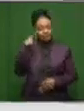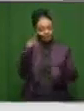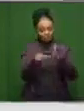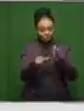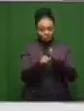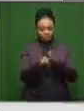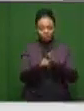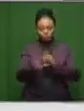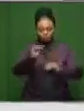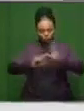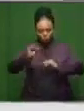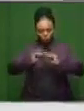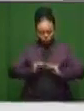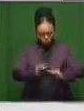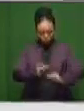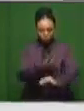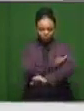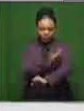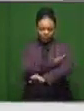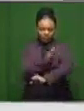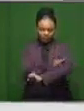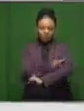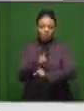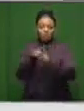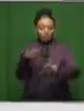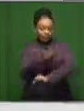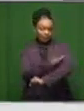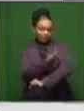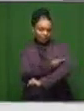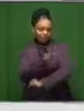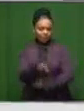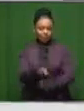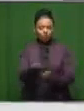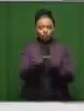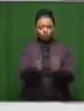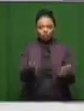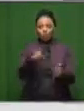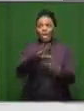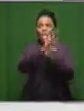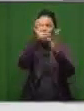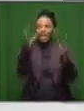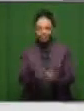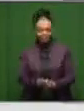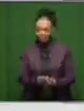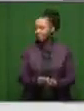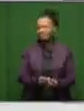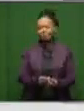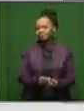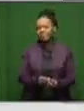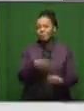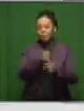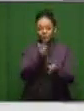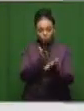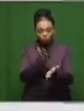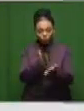vaccines uh but vaccines are not going to be um the solution to everything and we need to make sure